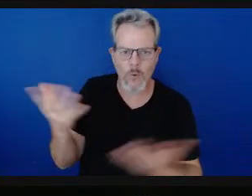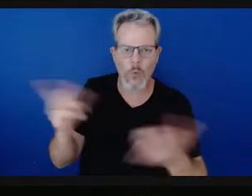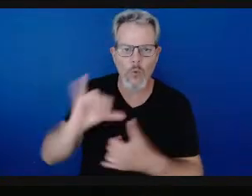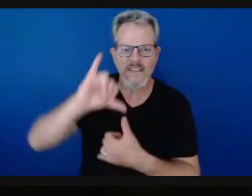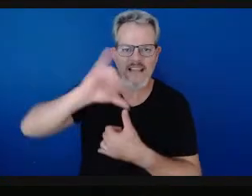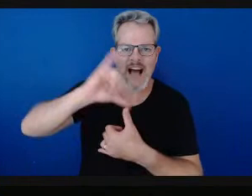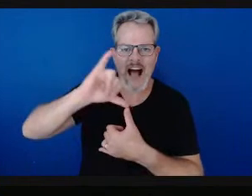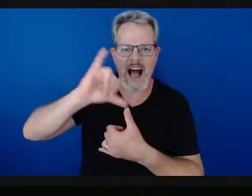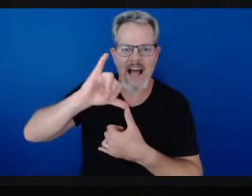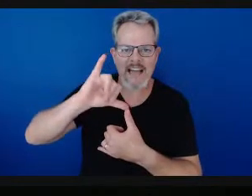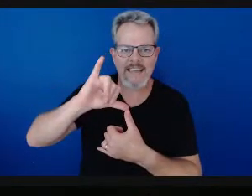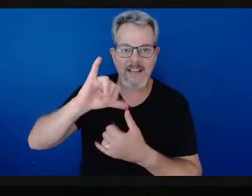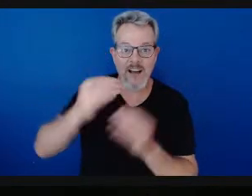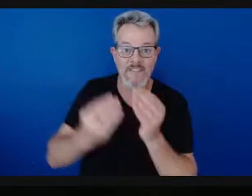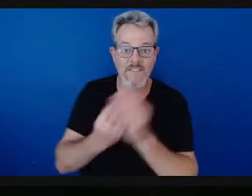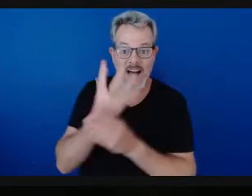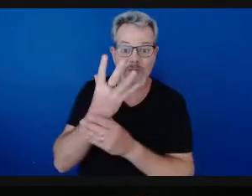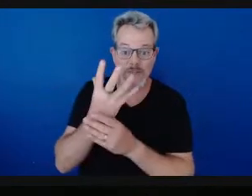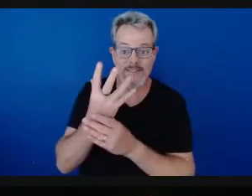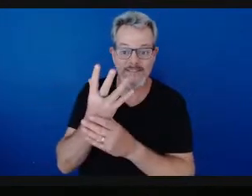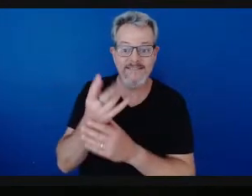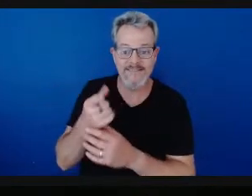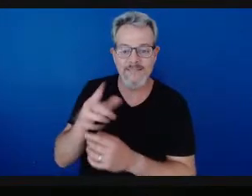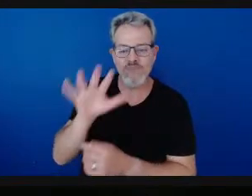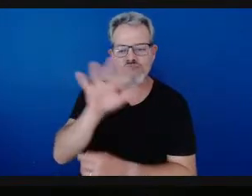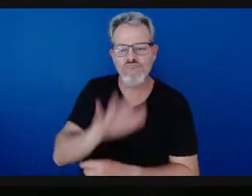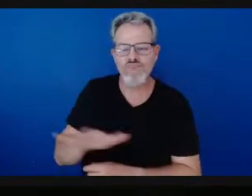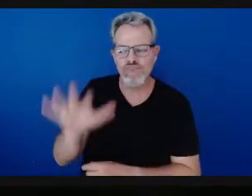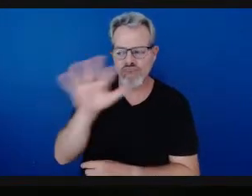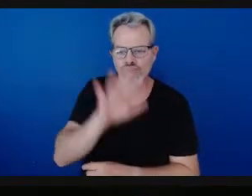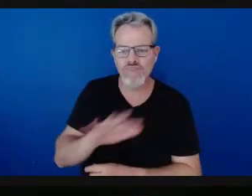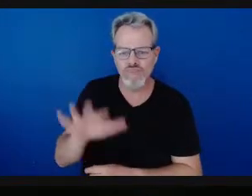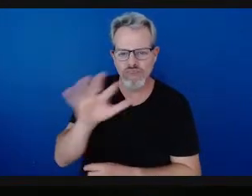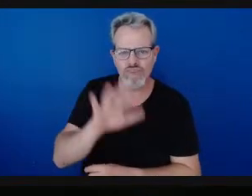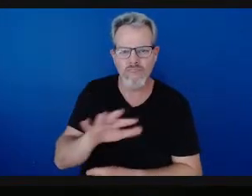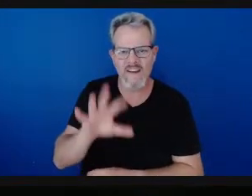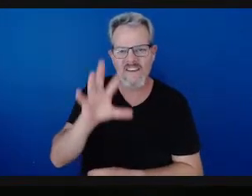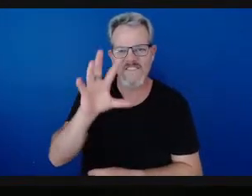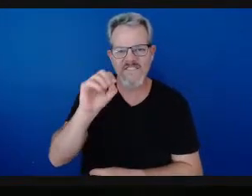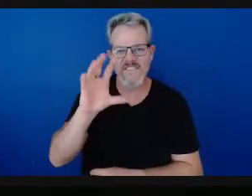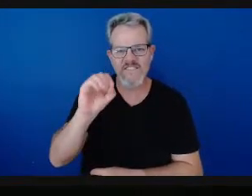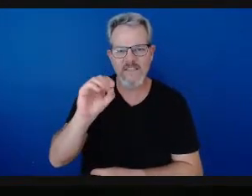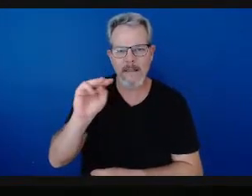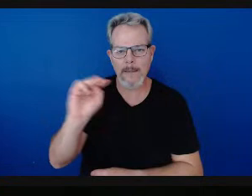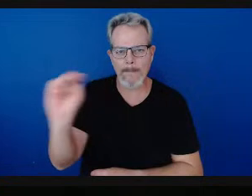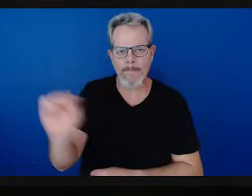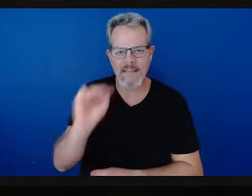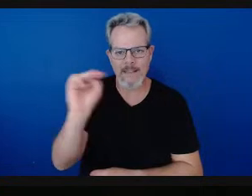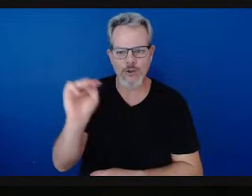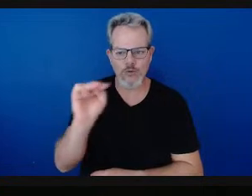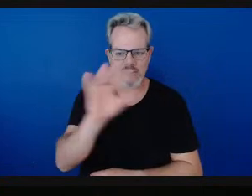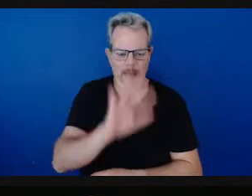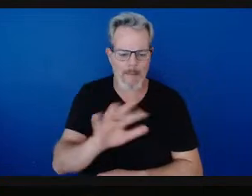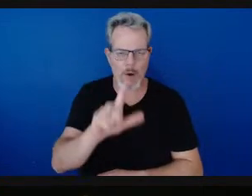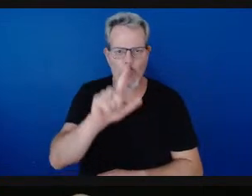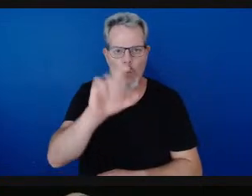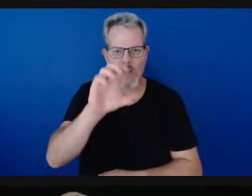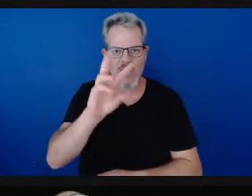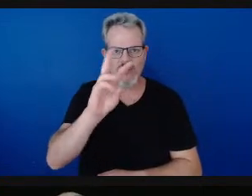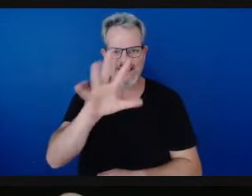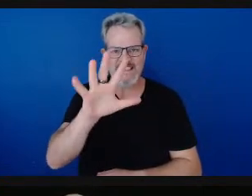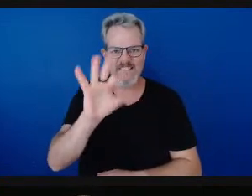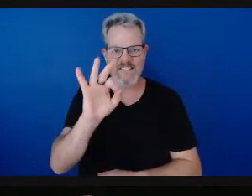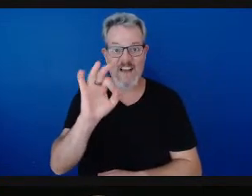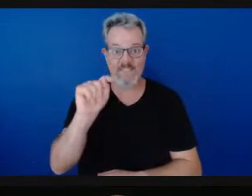height of the fountain? And Yes just replies, we estimated it to be in the neighborhood of 50 meters. It's about 165 feet, more or